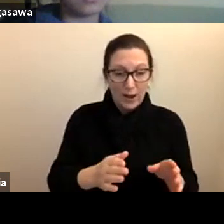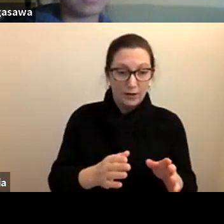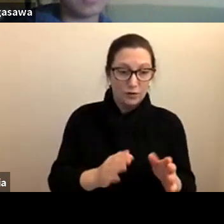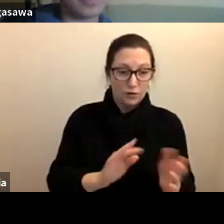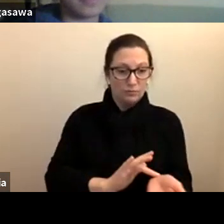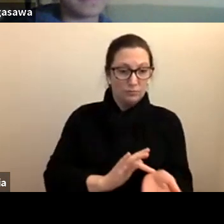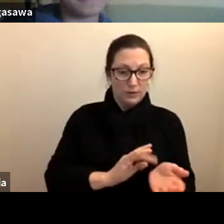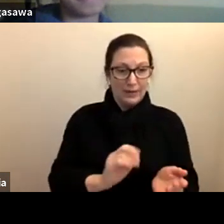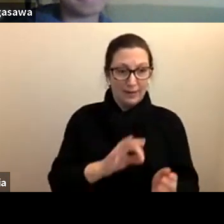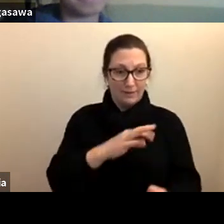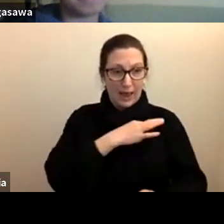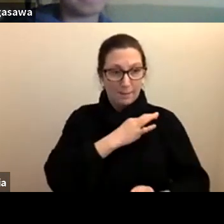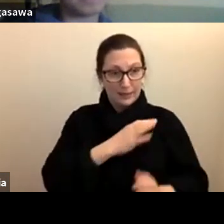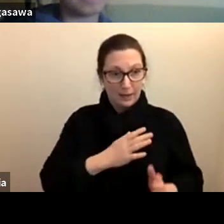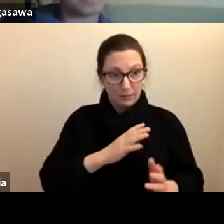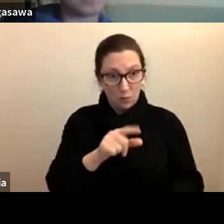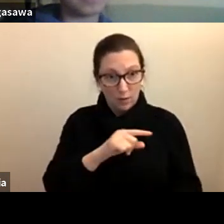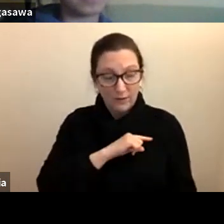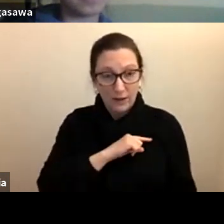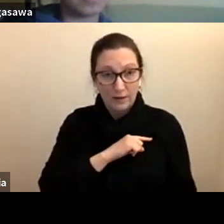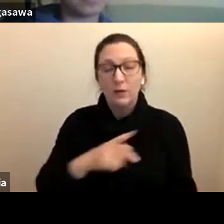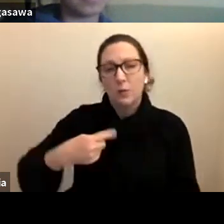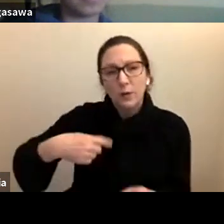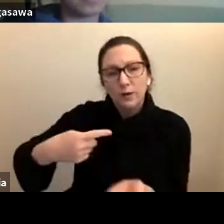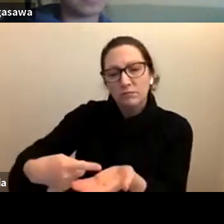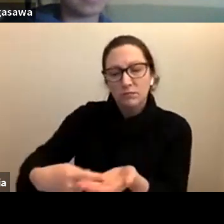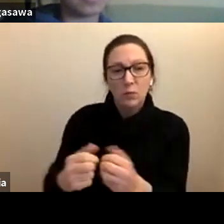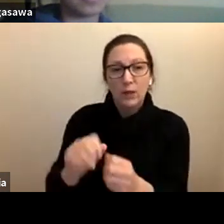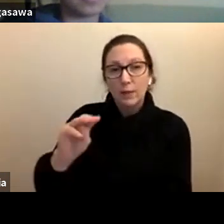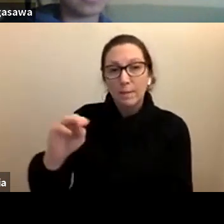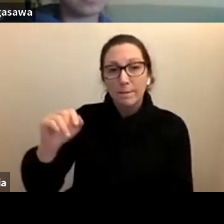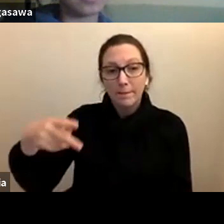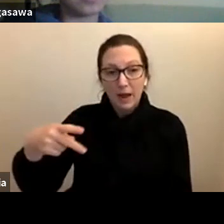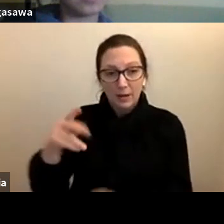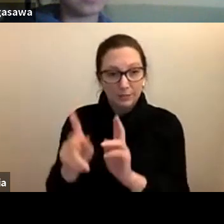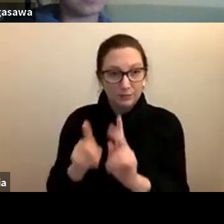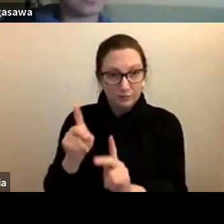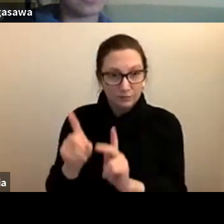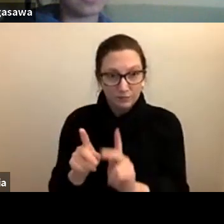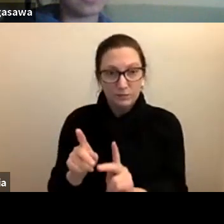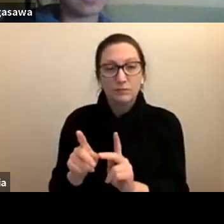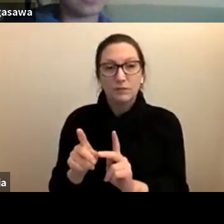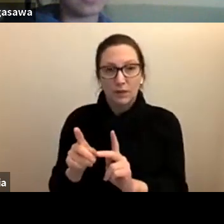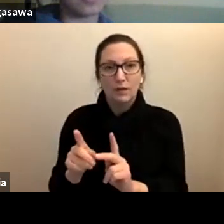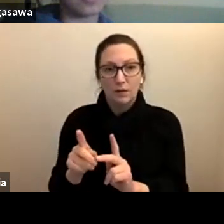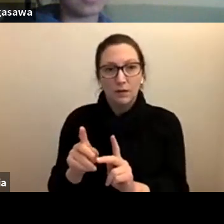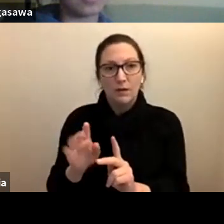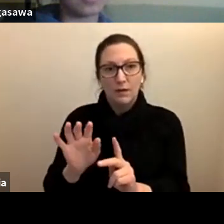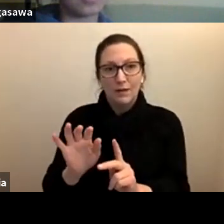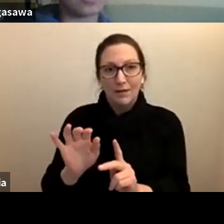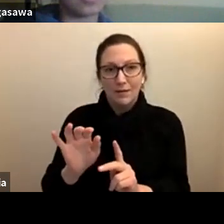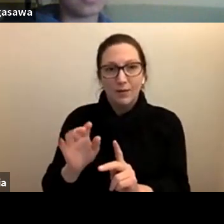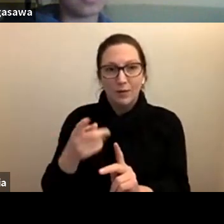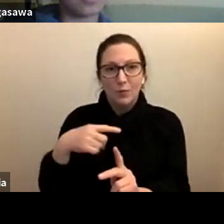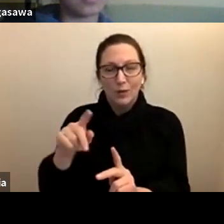And we've had discussions with the MAP folk, and we need to add that to our series of discussions in the